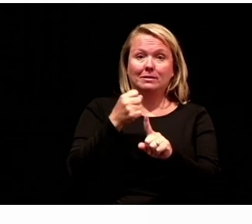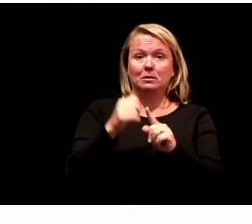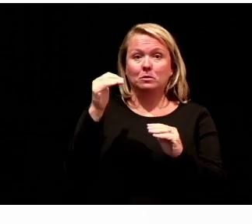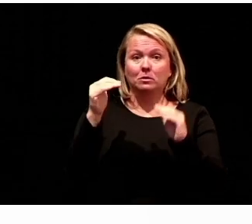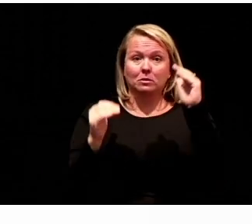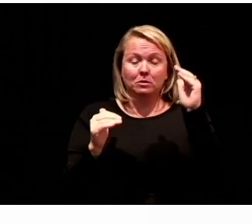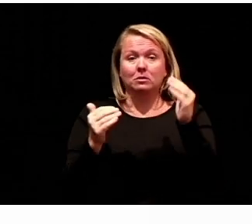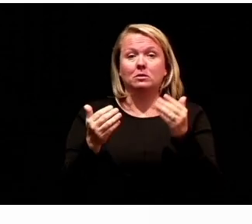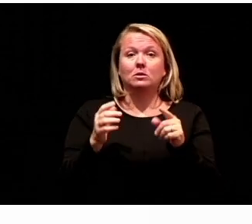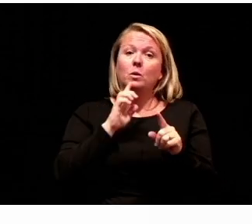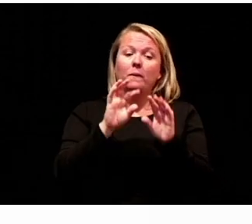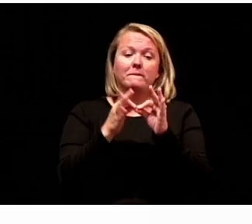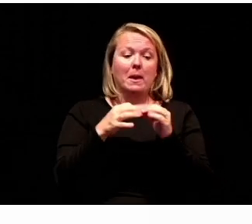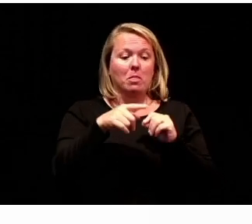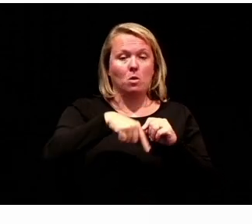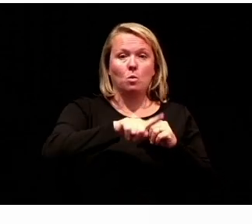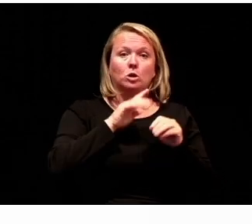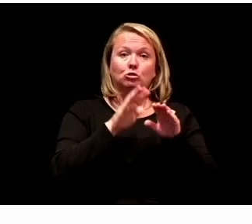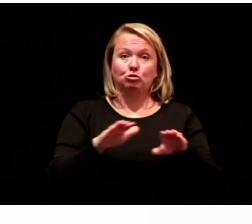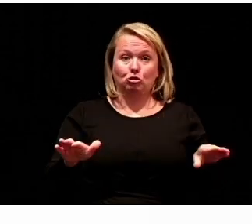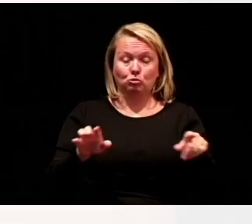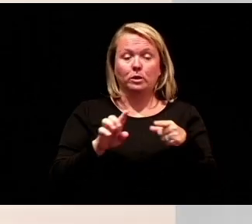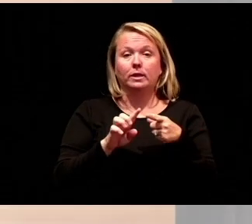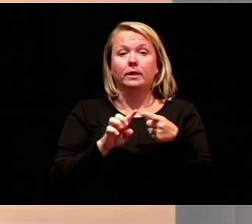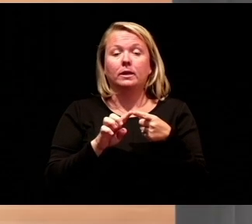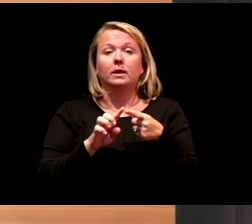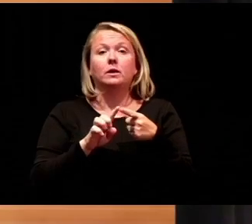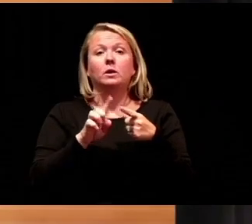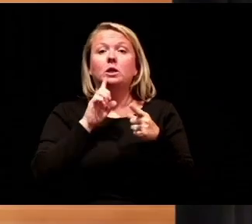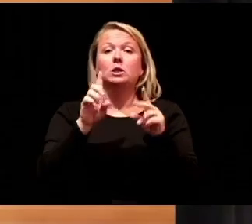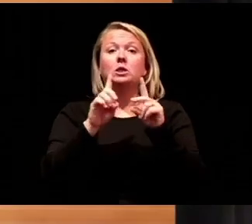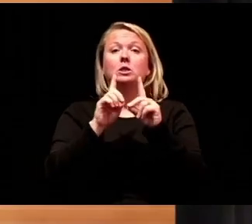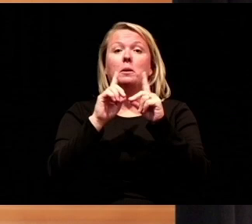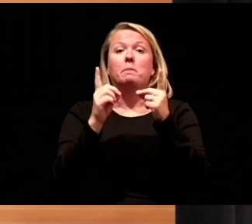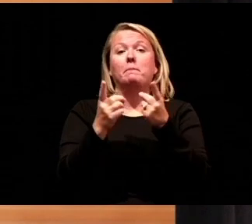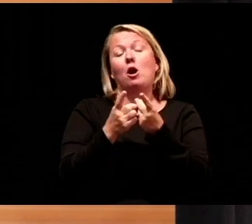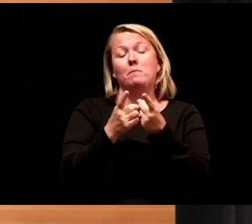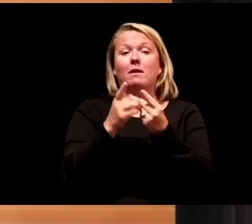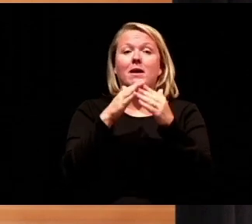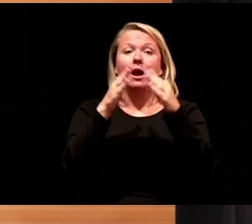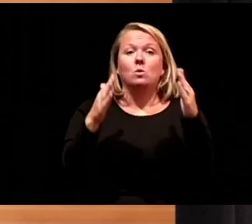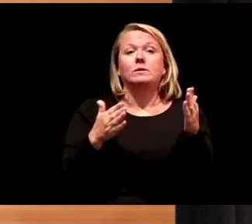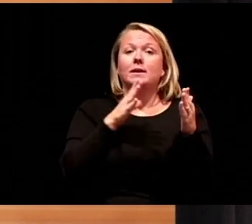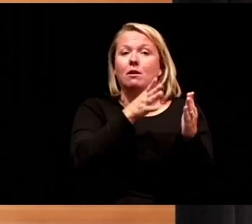to any local codes. Again, so long as they're reasonable and keeping that justification in mind, it's not something we have a problem with.